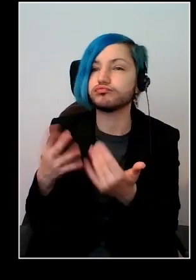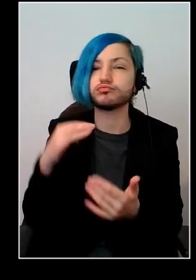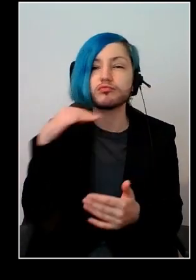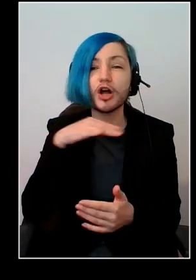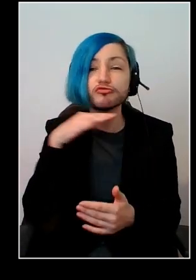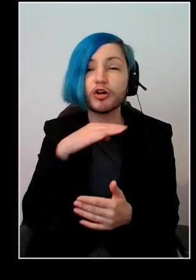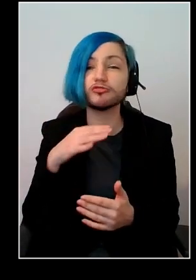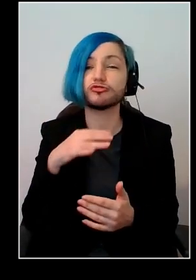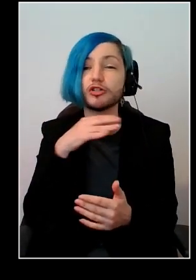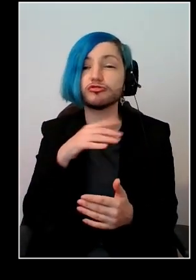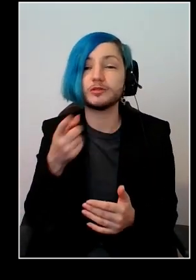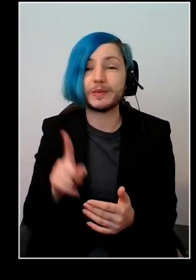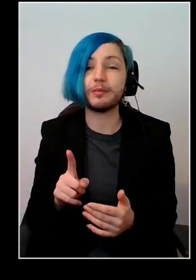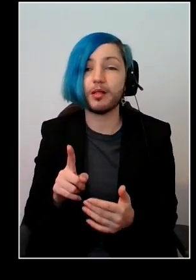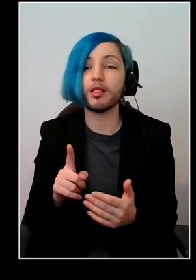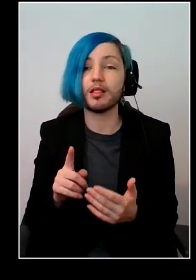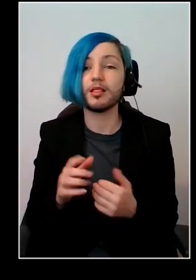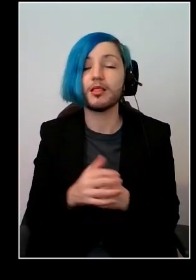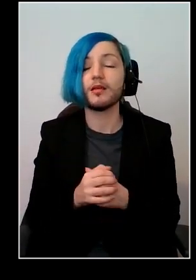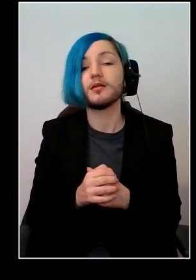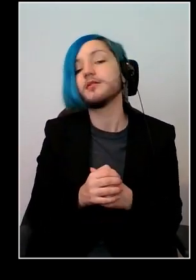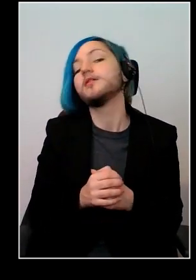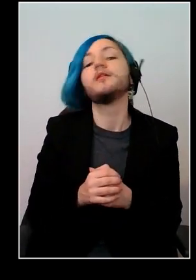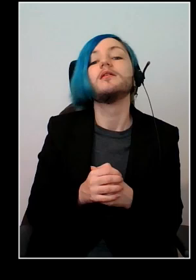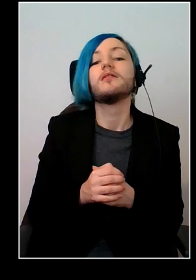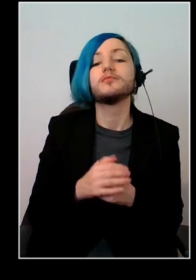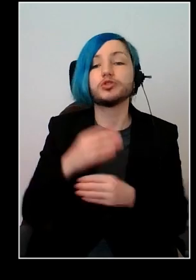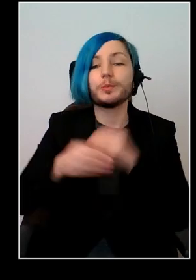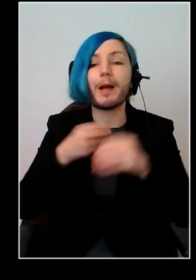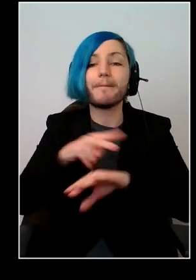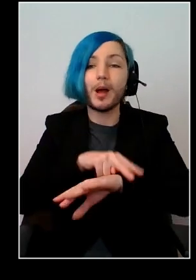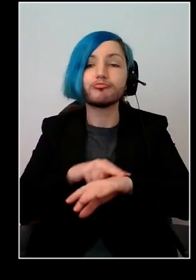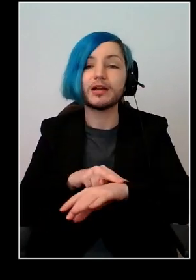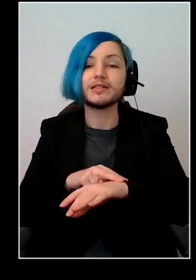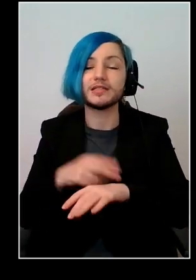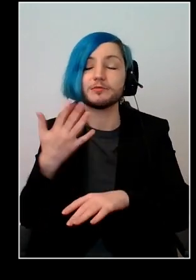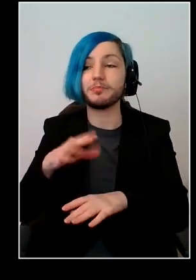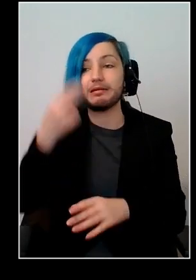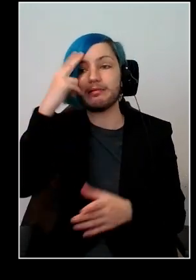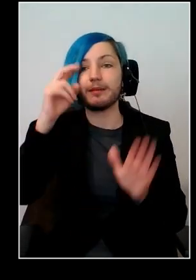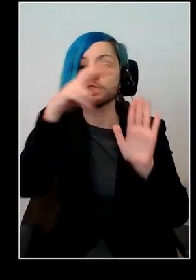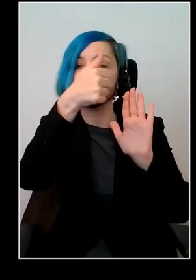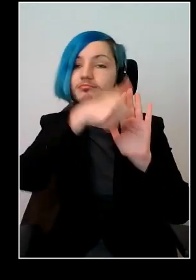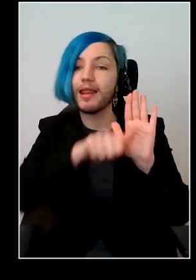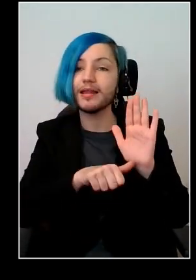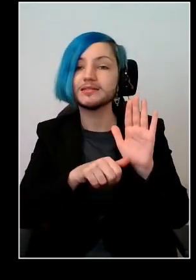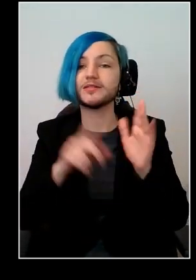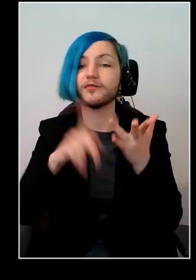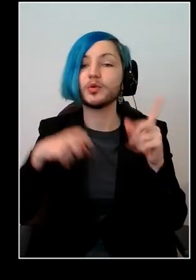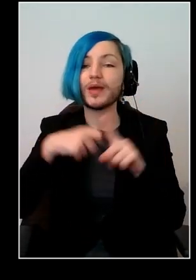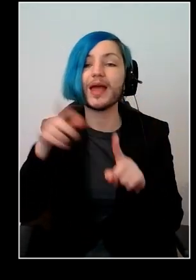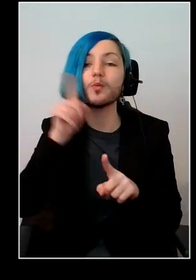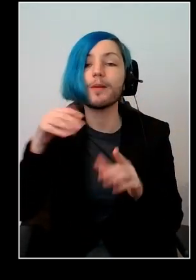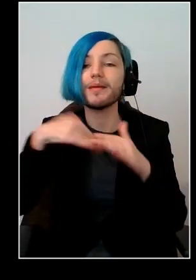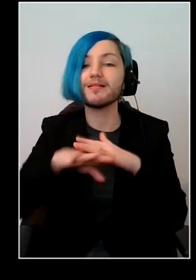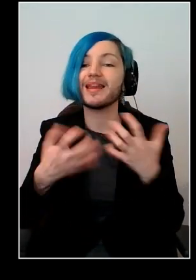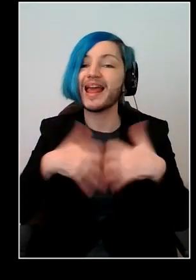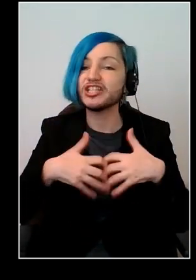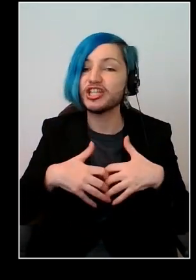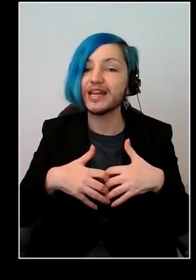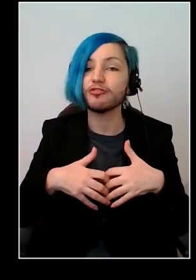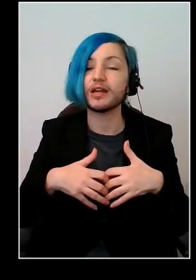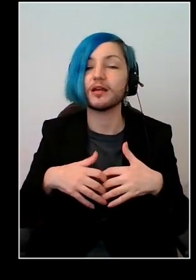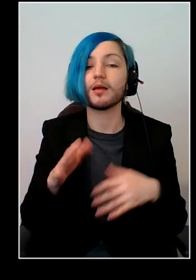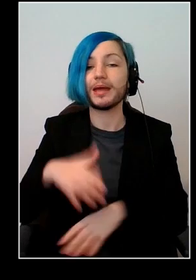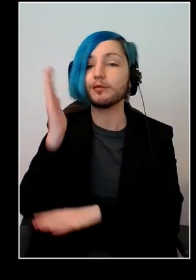having been named among the leading lights of UK Women in Engineering, presented to thousands and